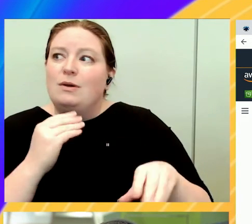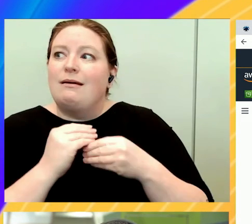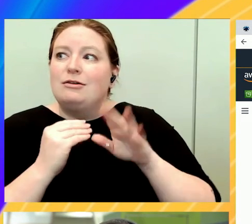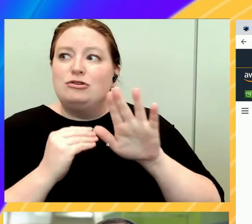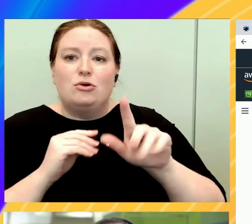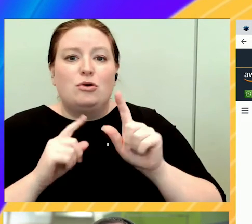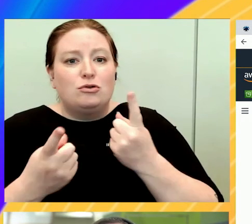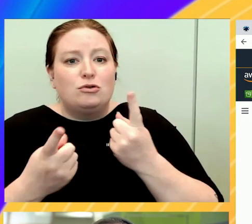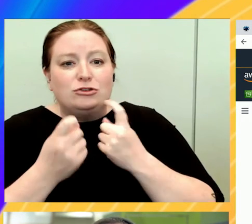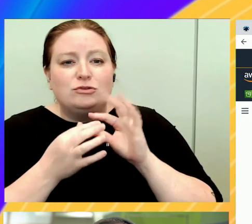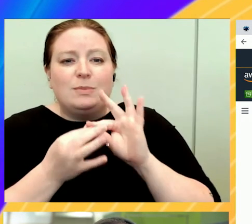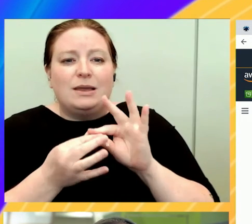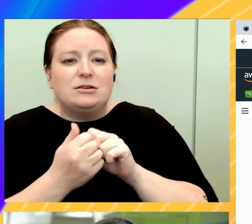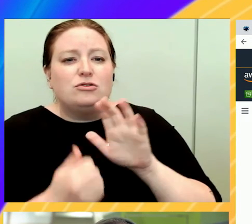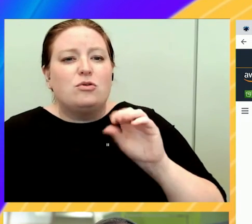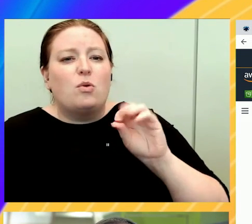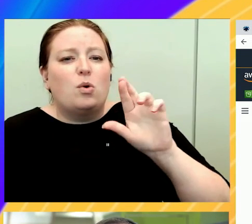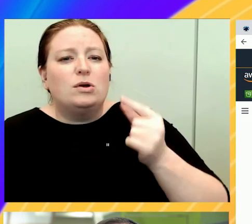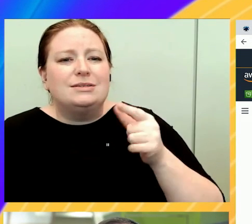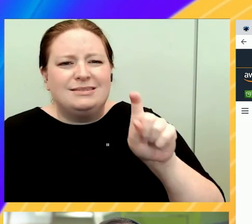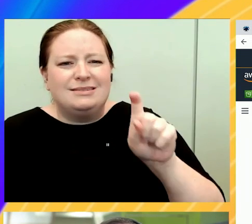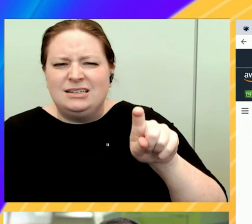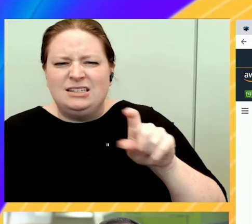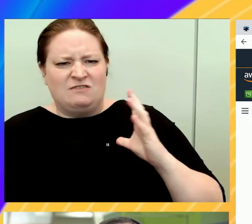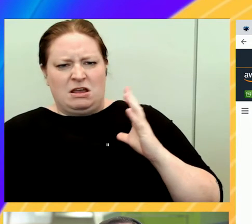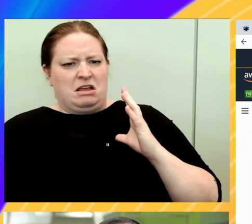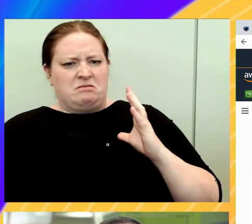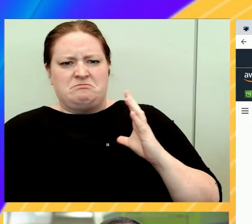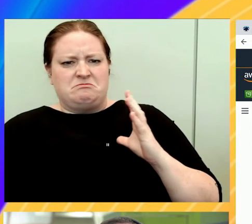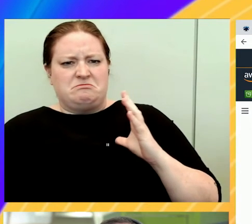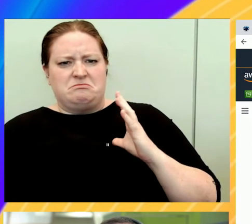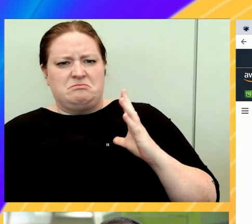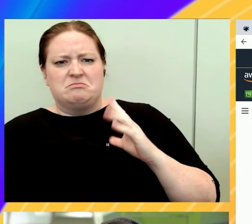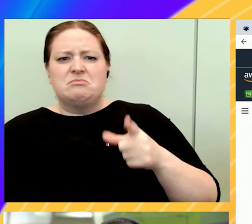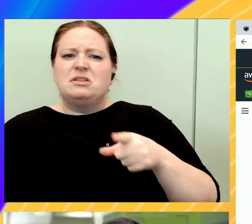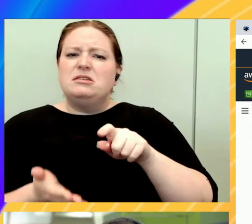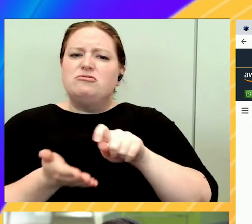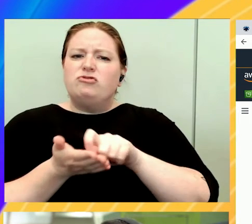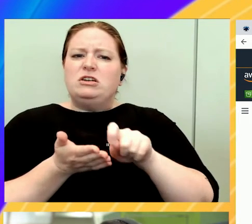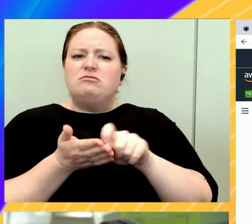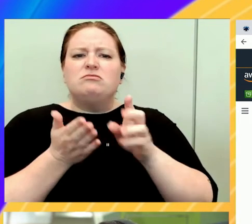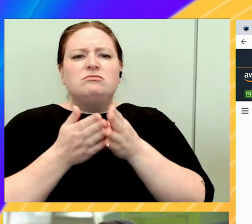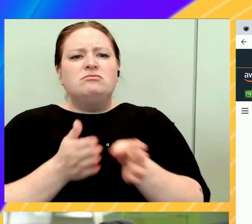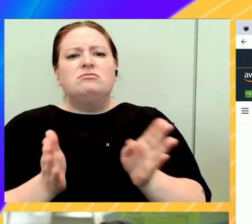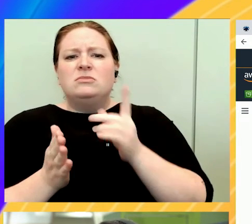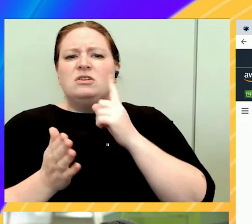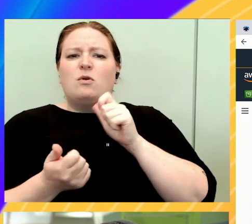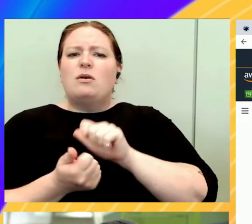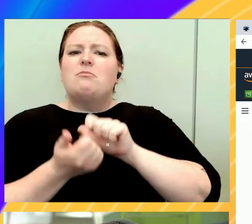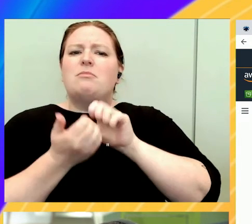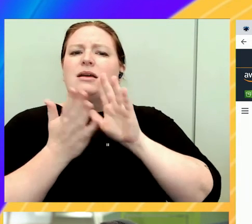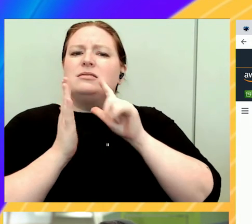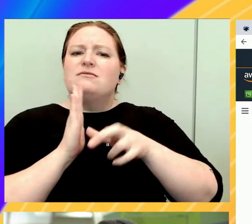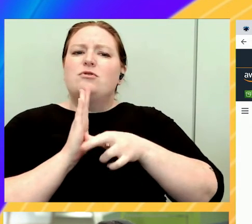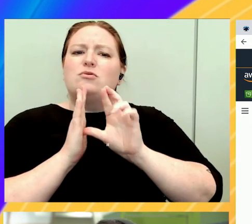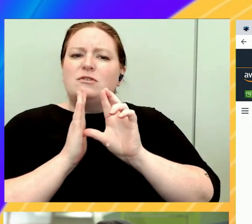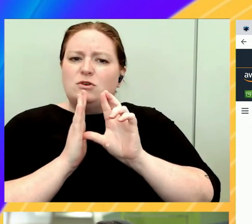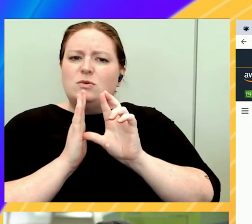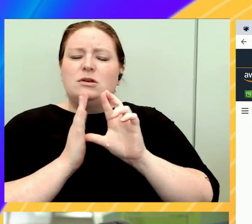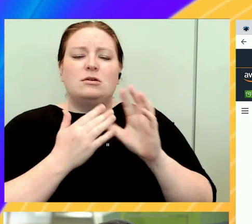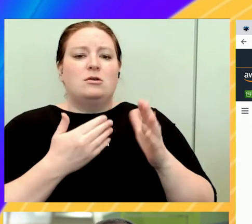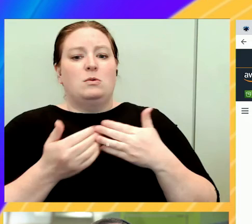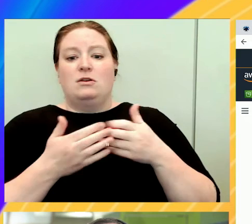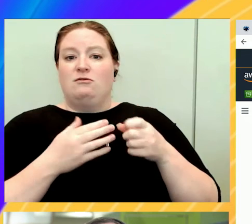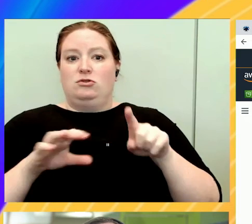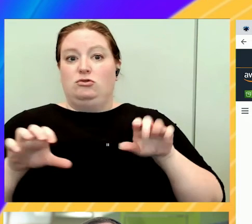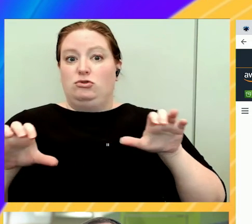should do that. This tool is great in general for just having a mechanism for reviewing what it is that you're doing in a programmatic